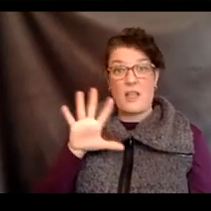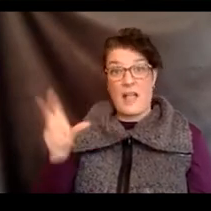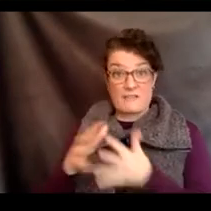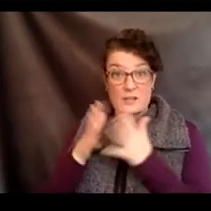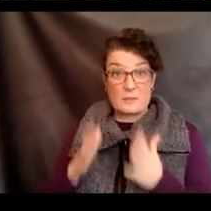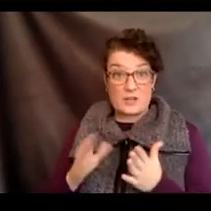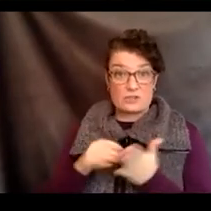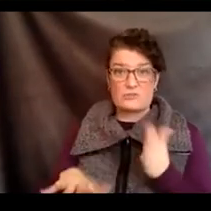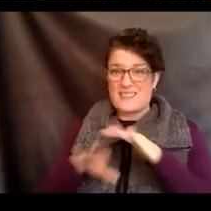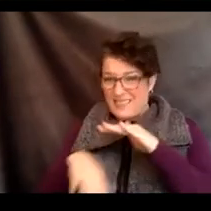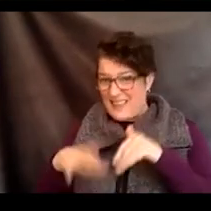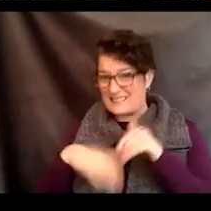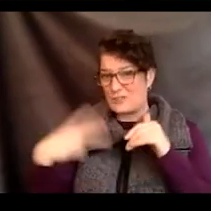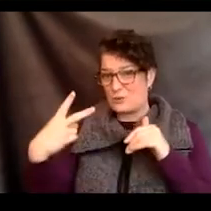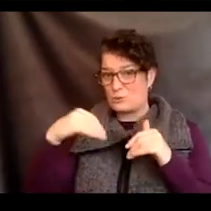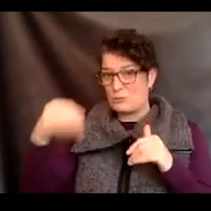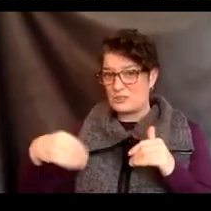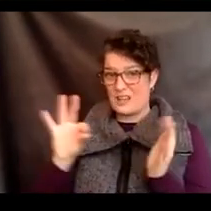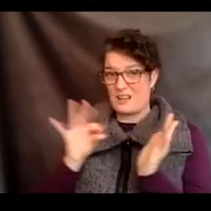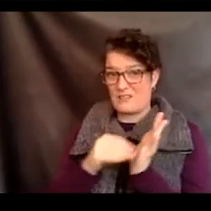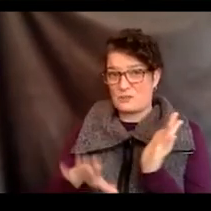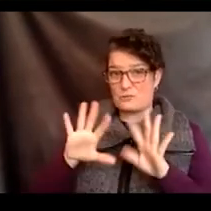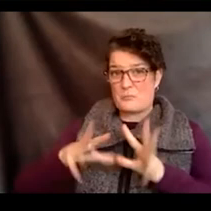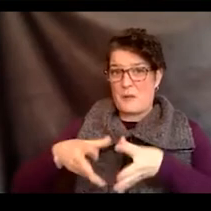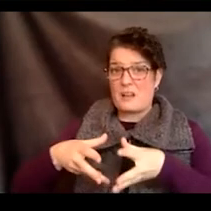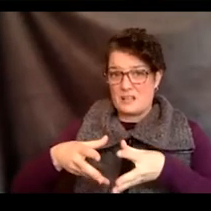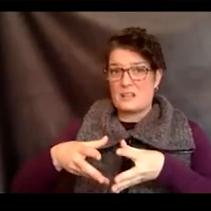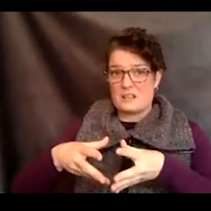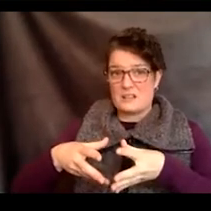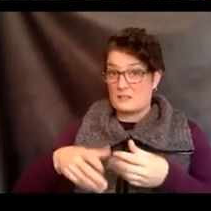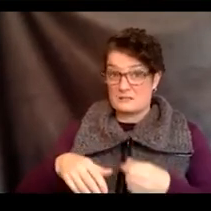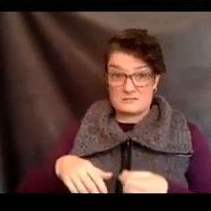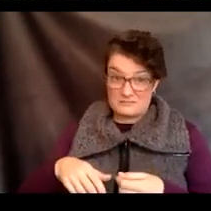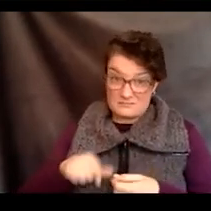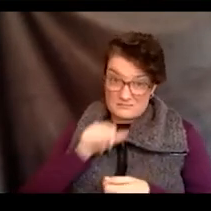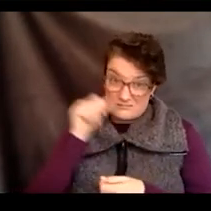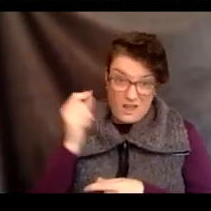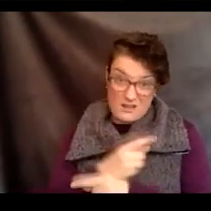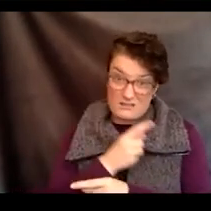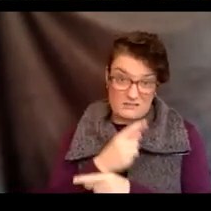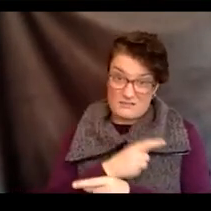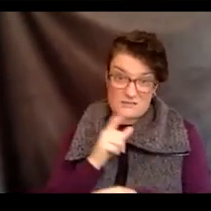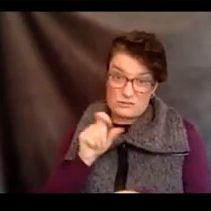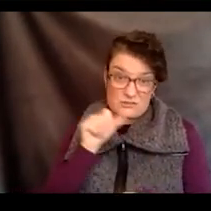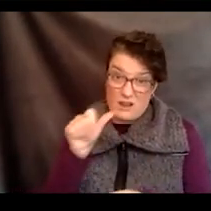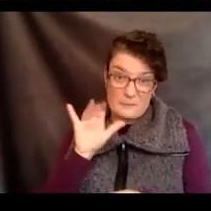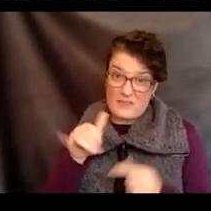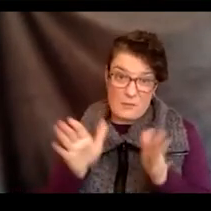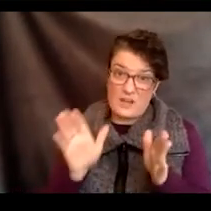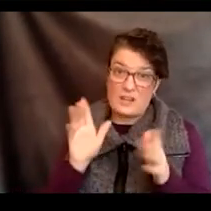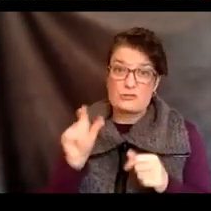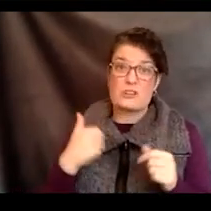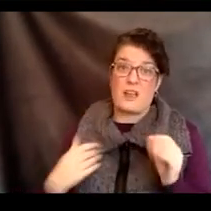students were less than 2% of the student body, which is not how it should be. You know, there should be more